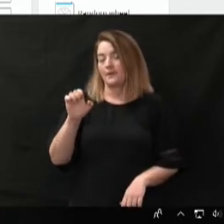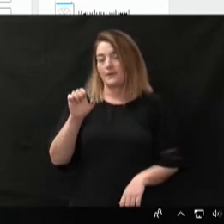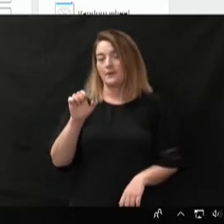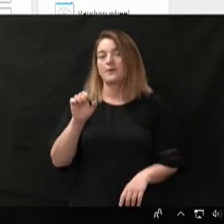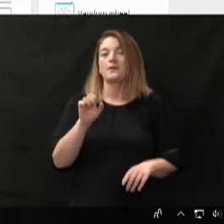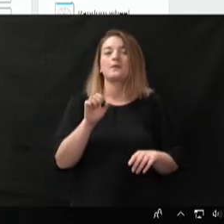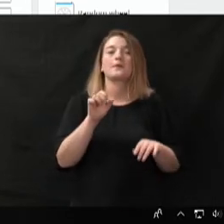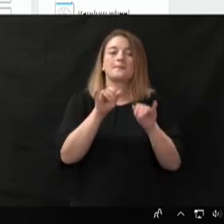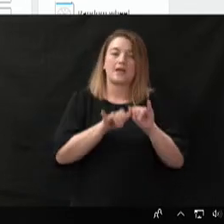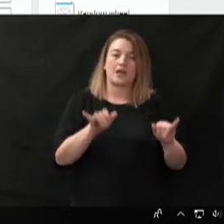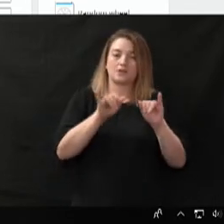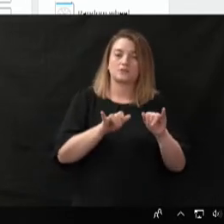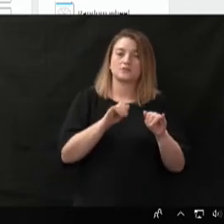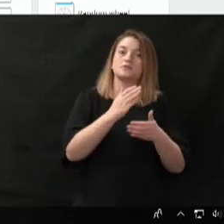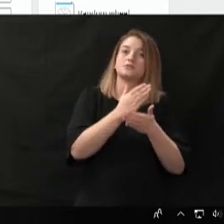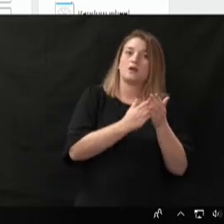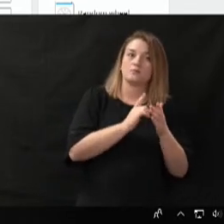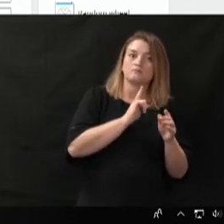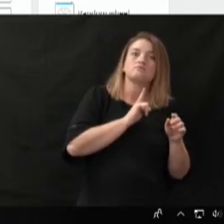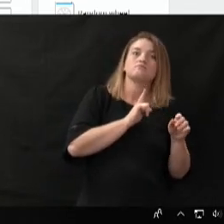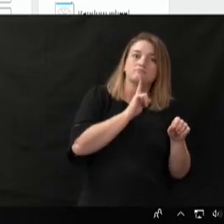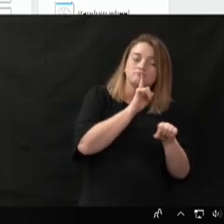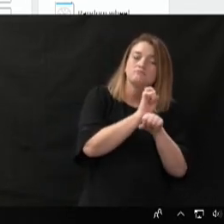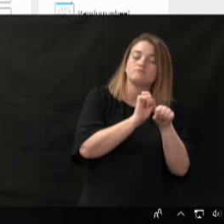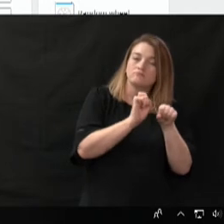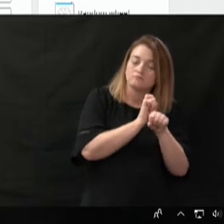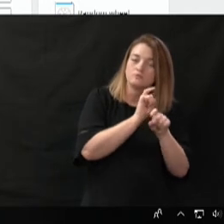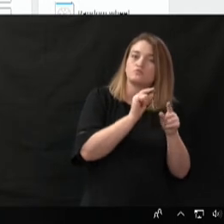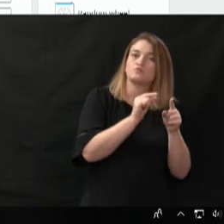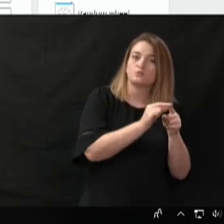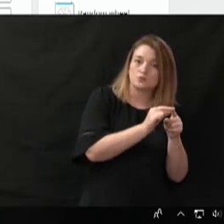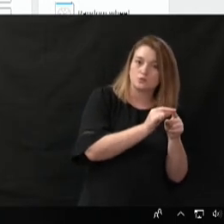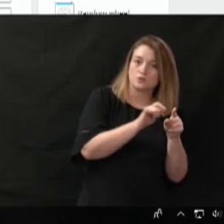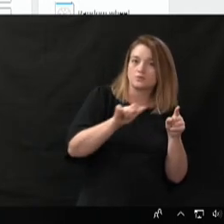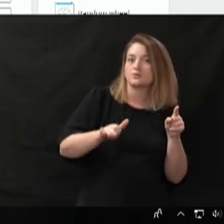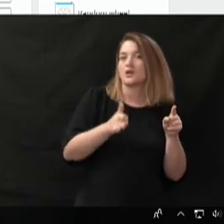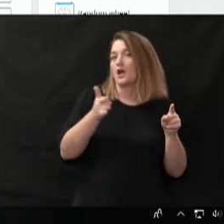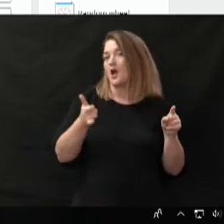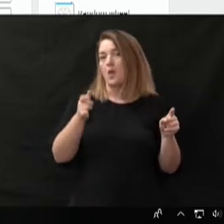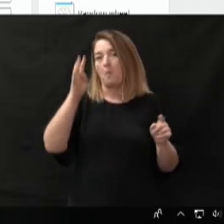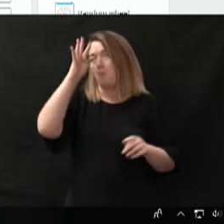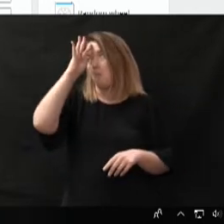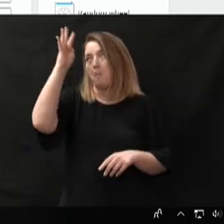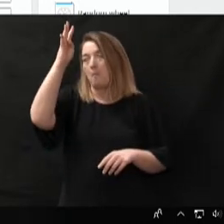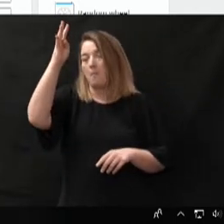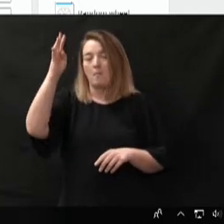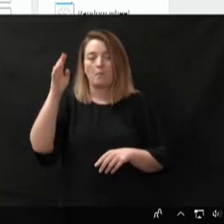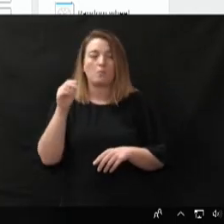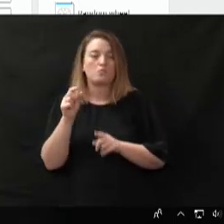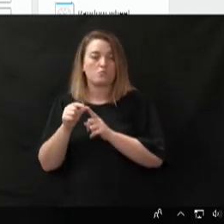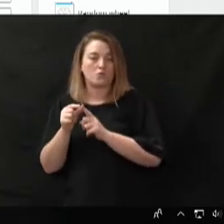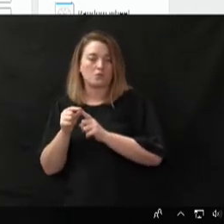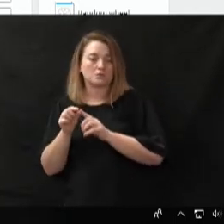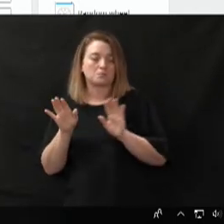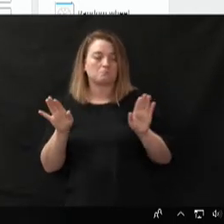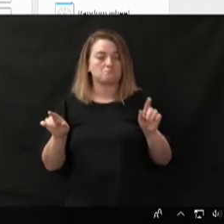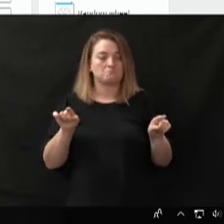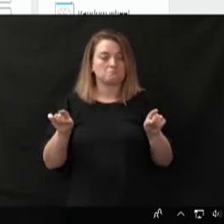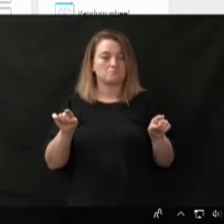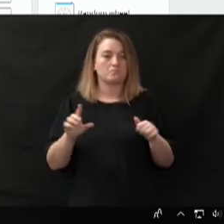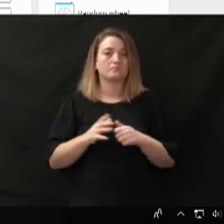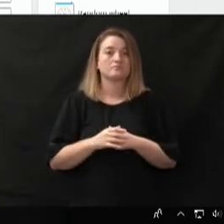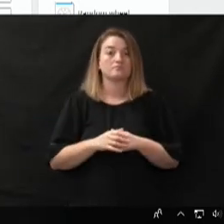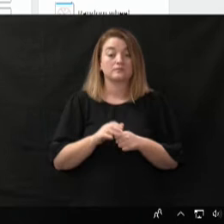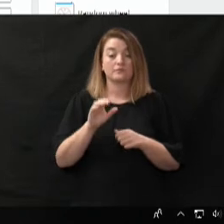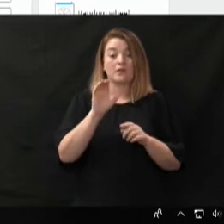nonsense words. And you'll just take them and drag them into the right category. Now for the consonant LE,